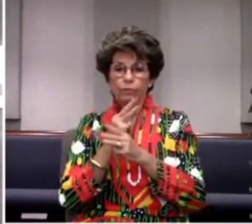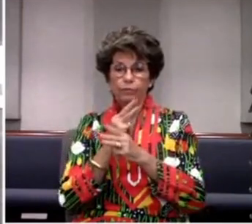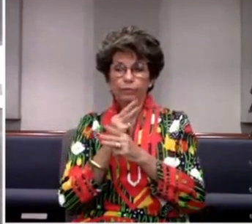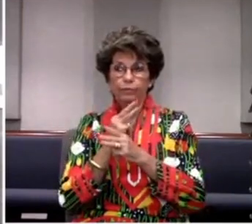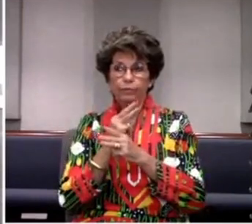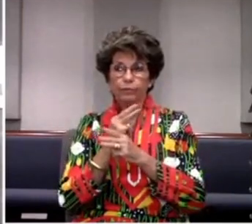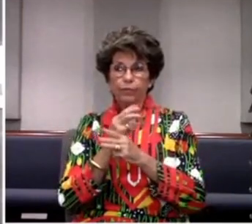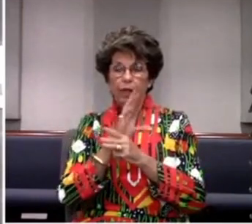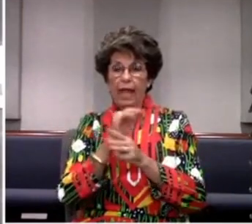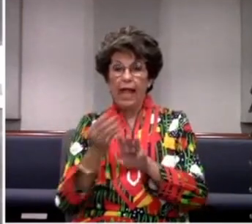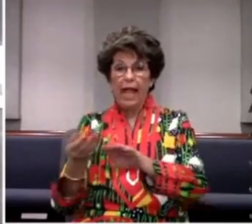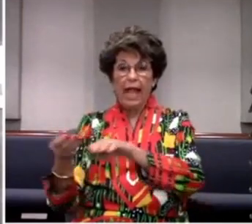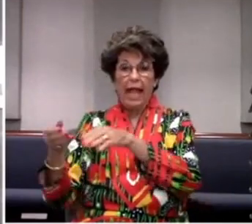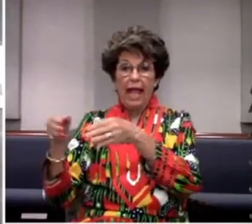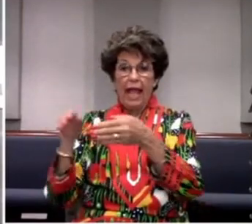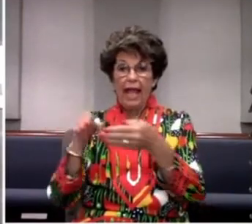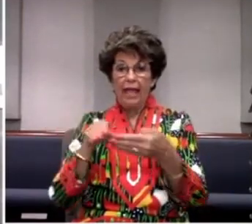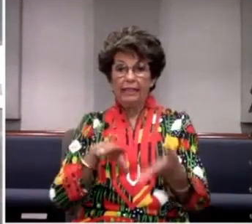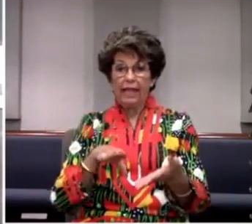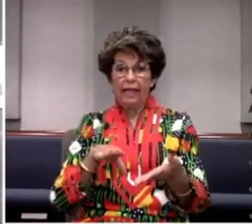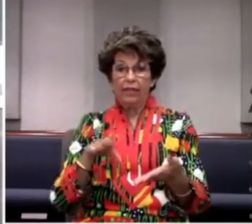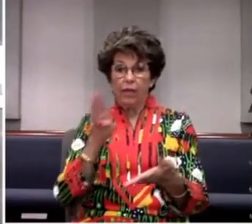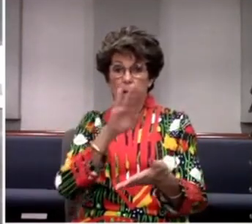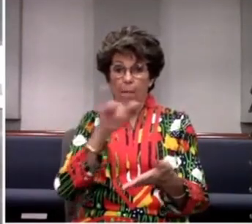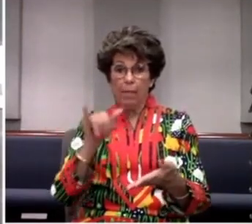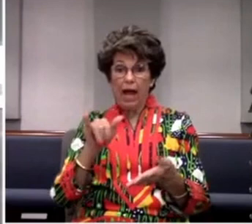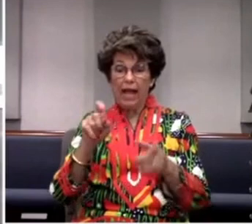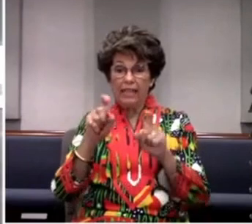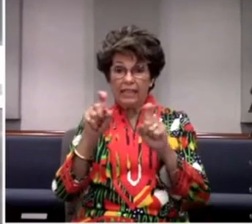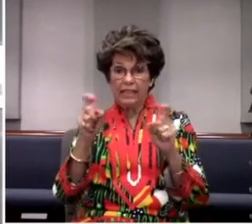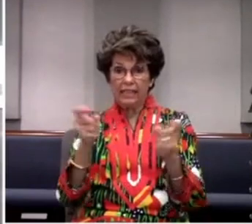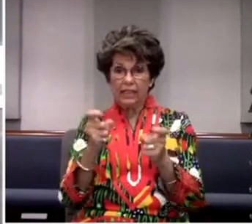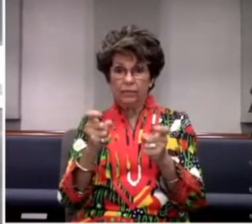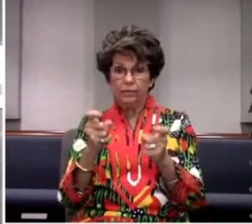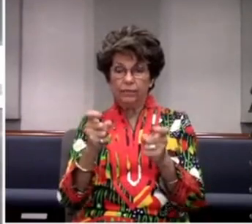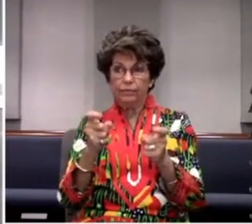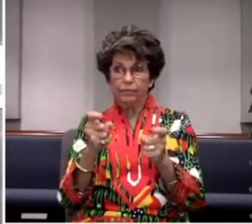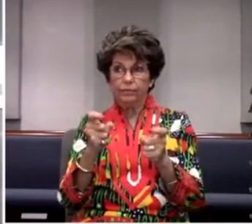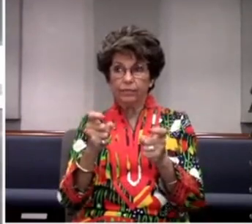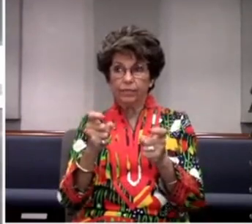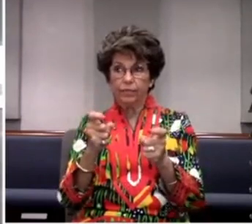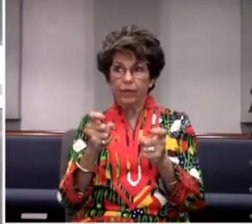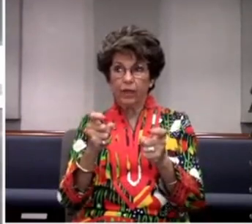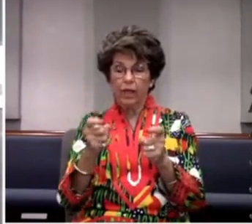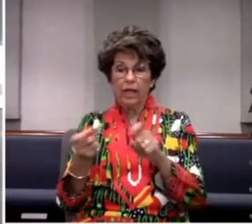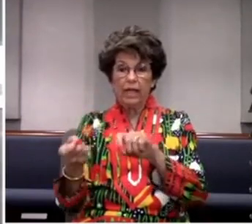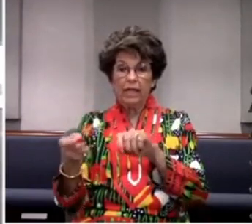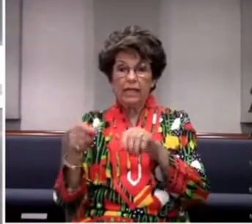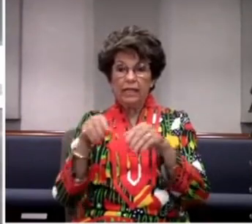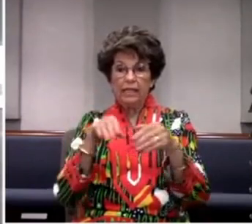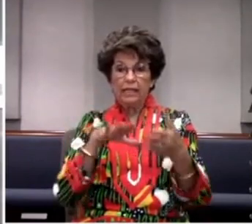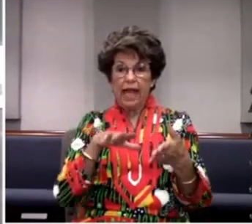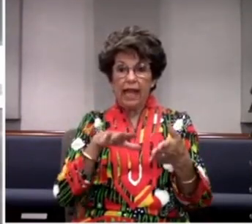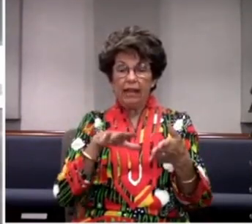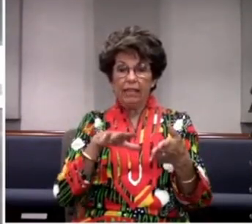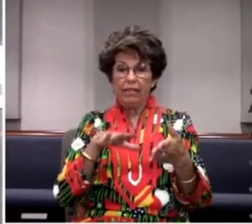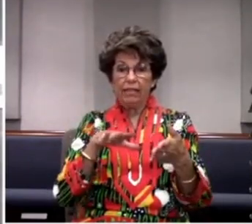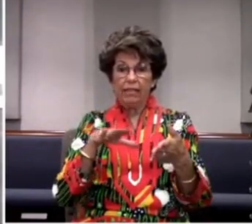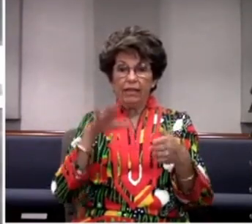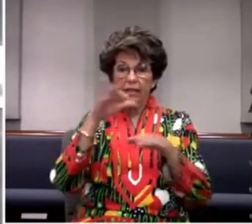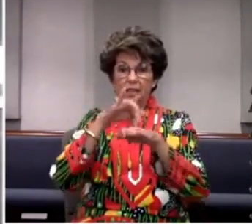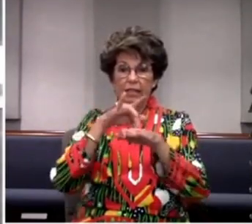And death by sin. And so death passed upon all men, for that